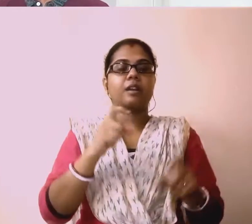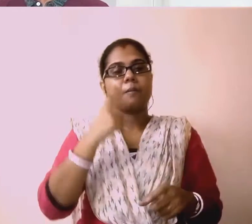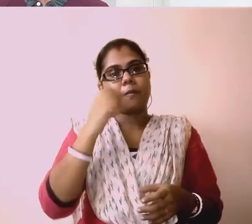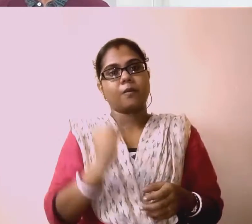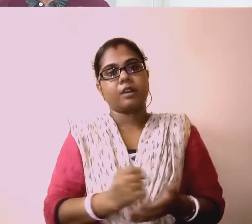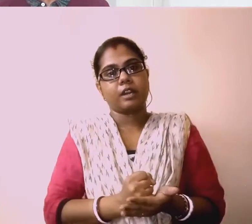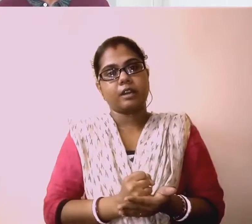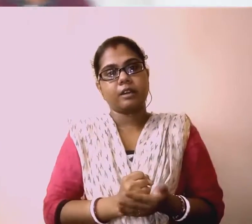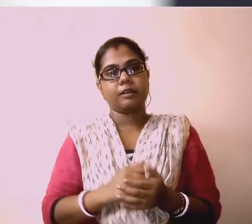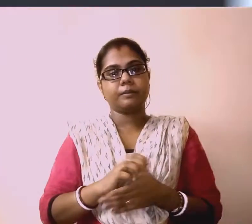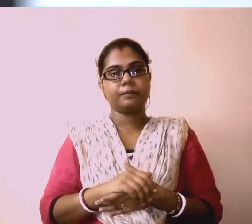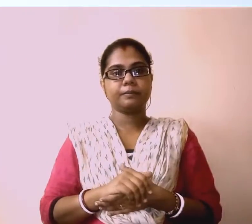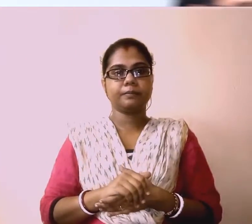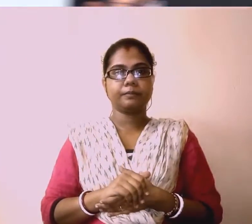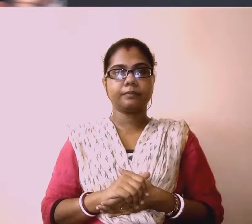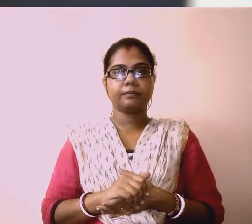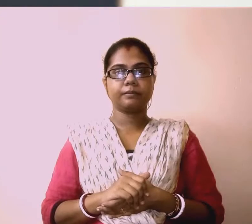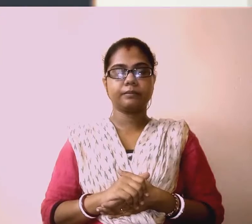have 4 objects with you,